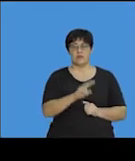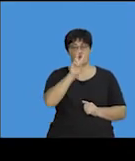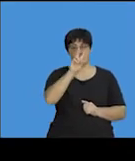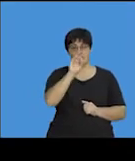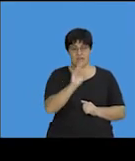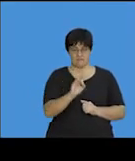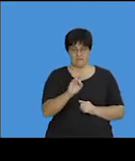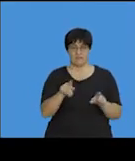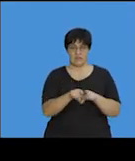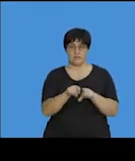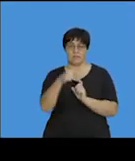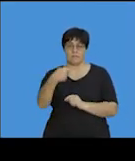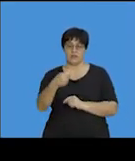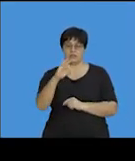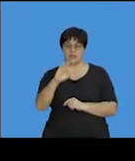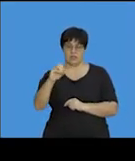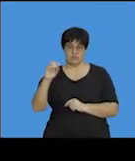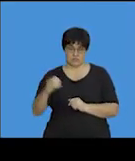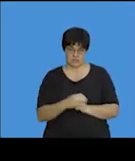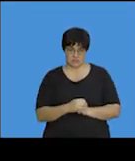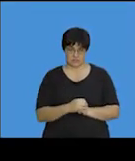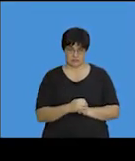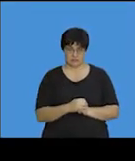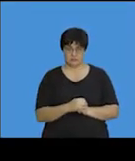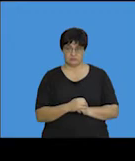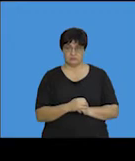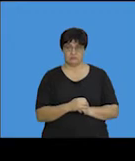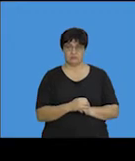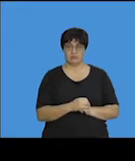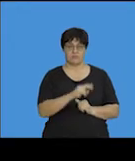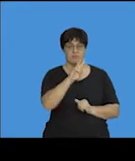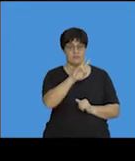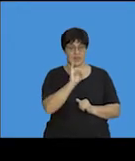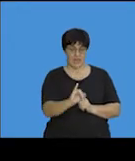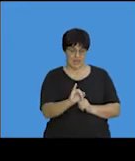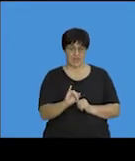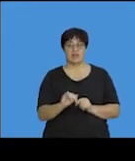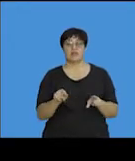300. My initial velocity is 200.